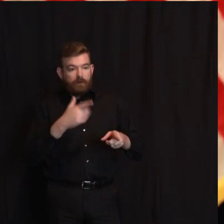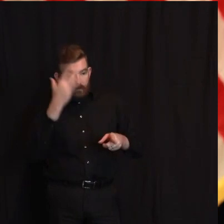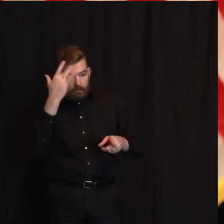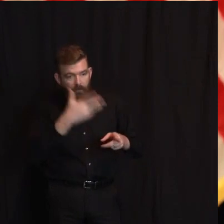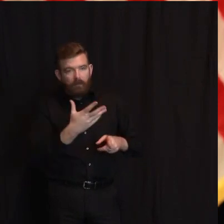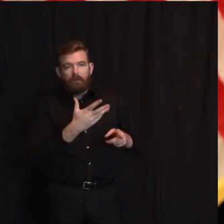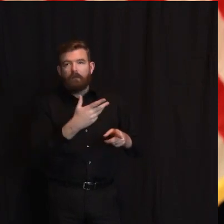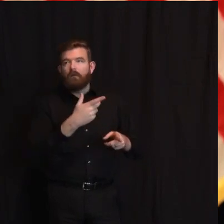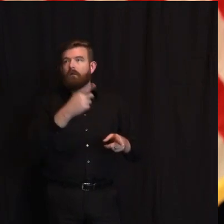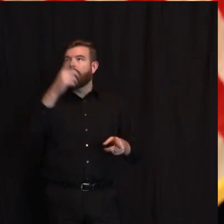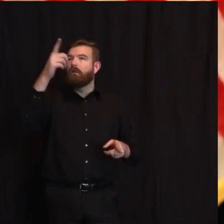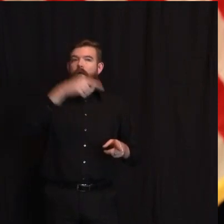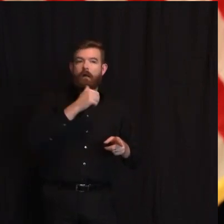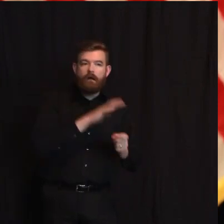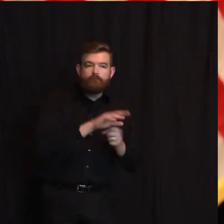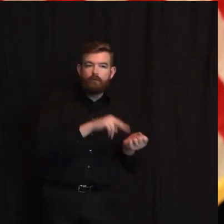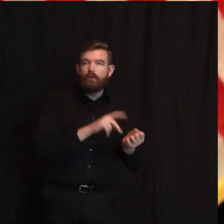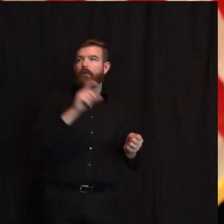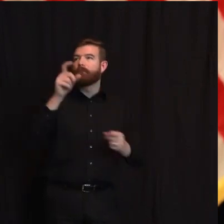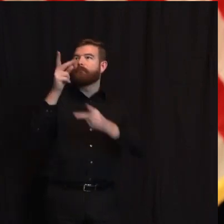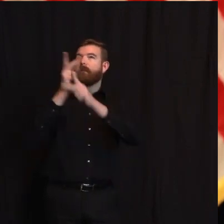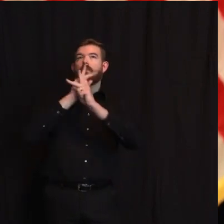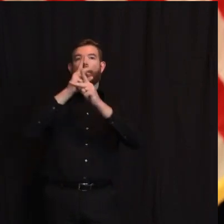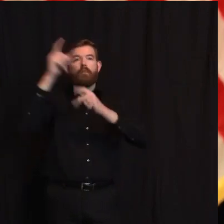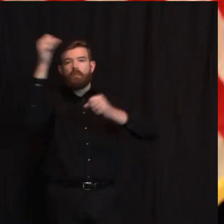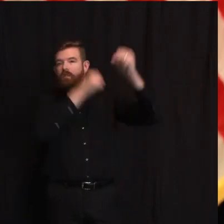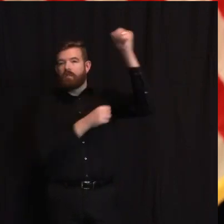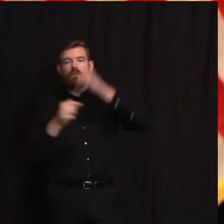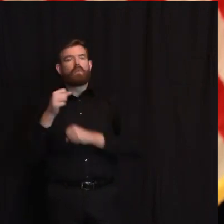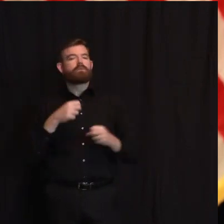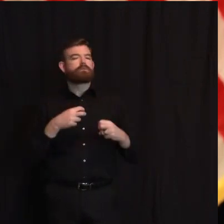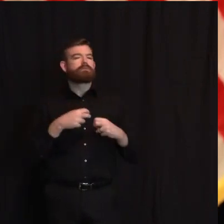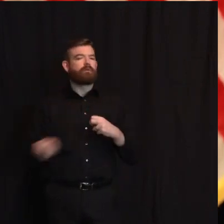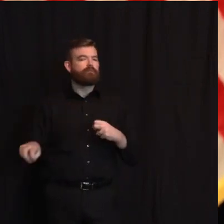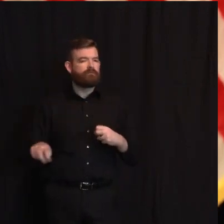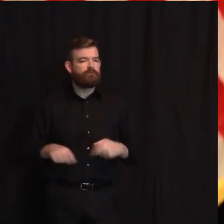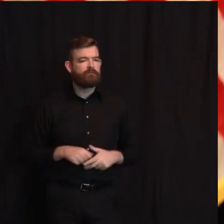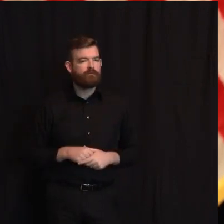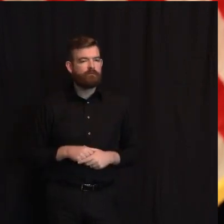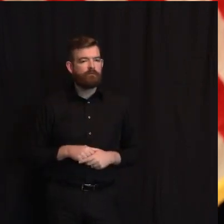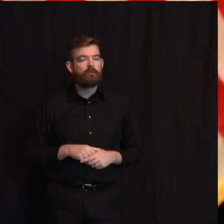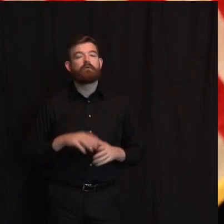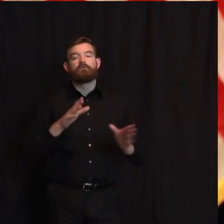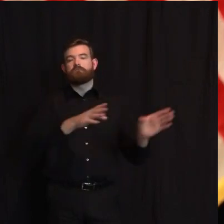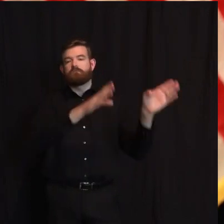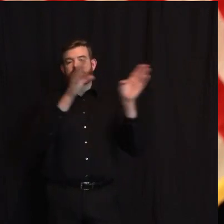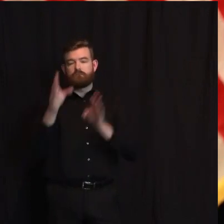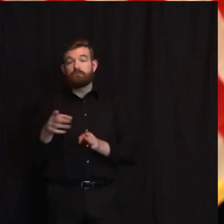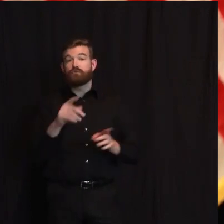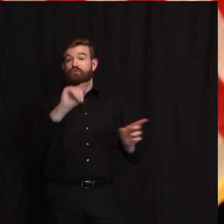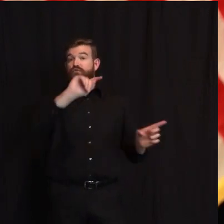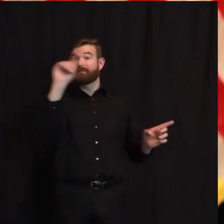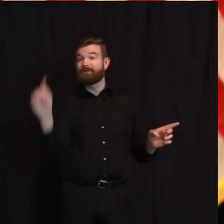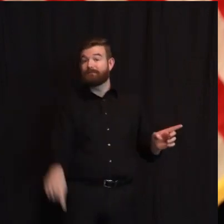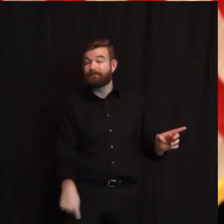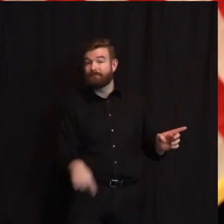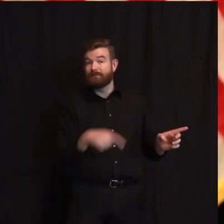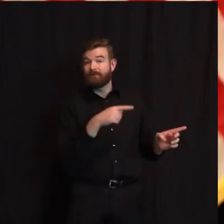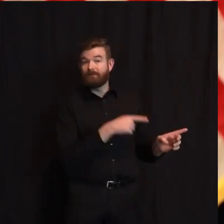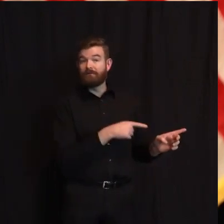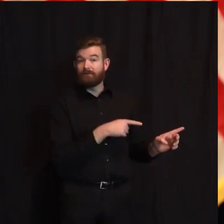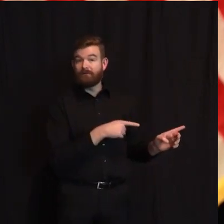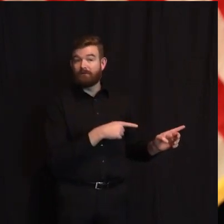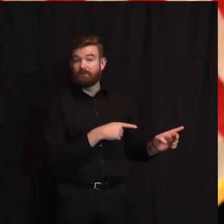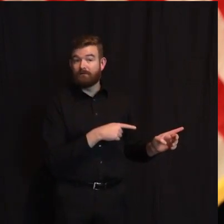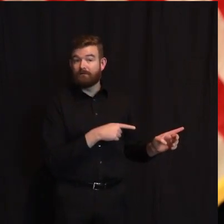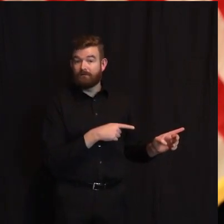evidential effect in Trenton in terms of law enforcement, but again, to repeat, the executive orders that are binding are the ones that